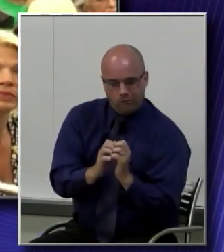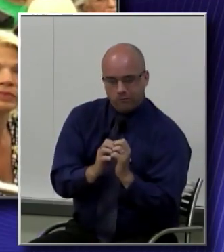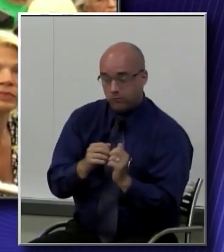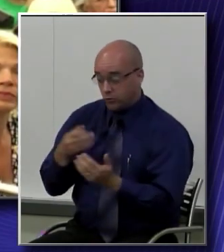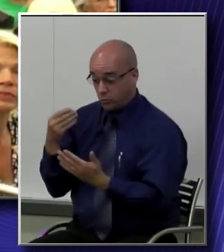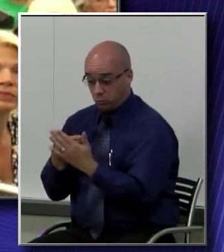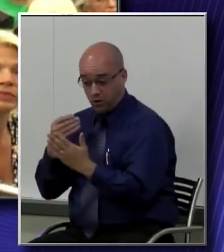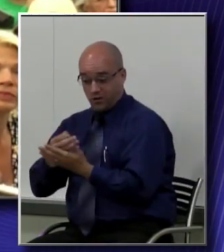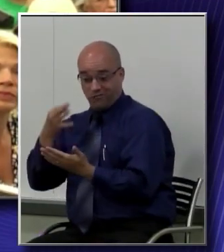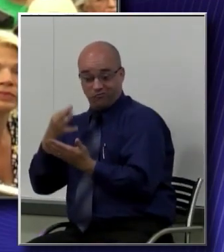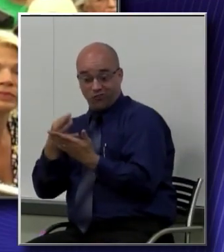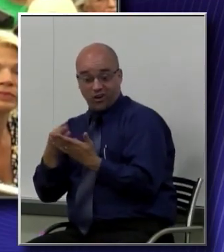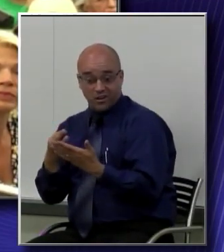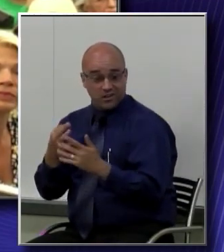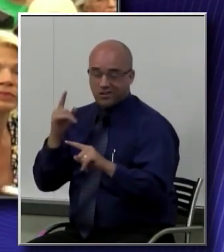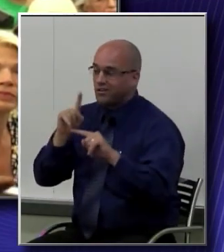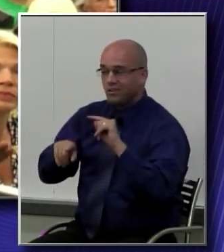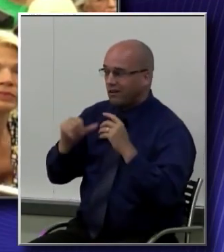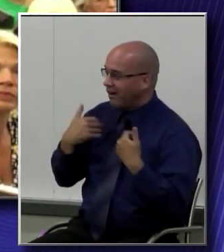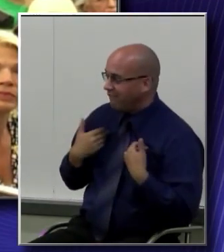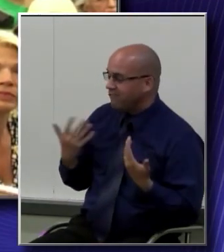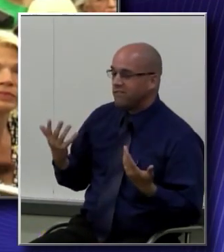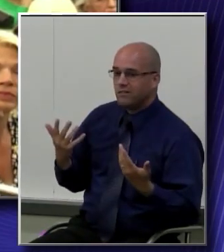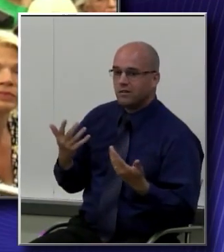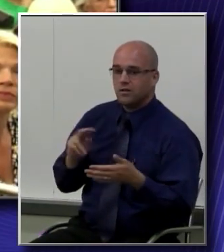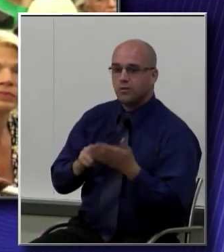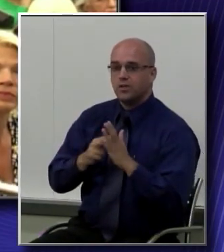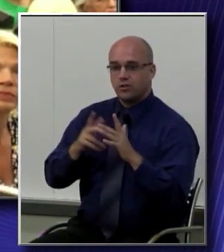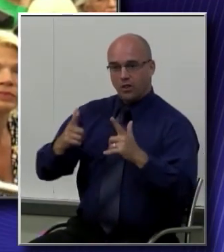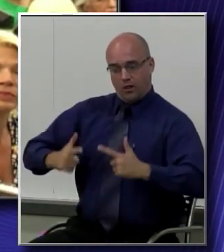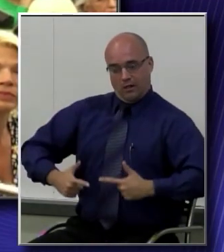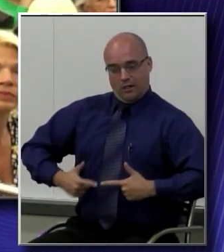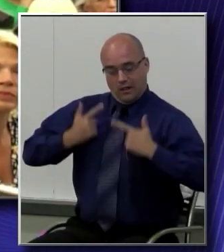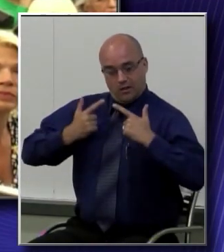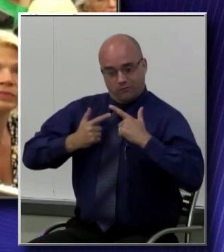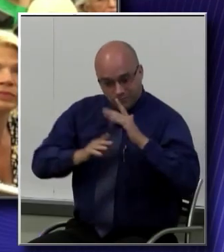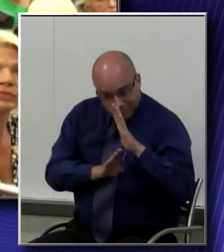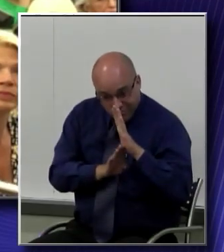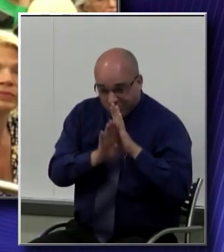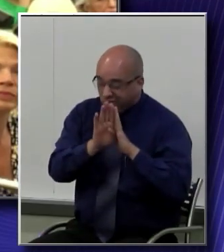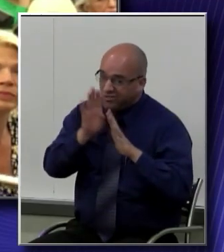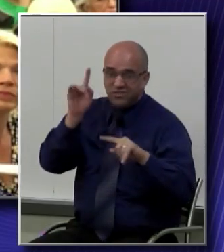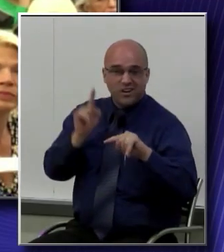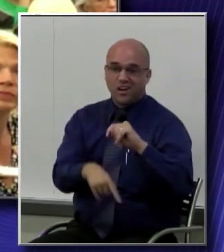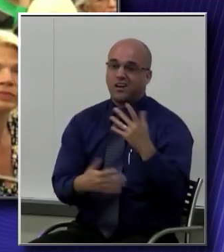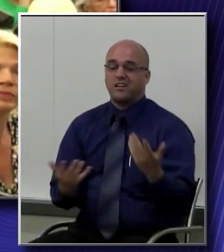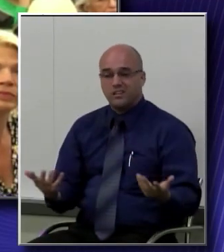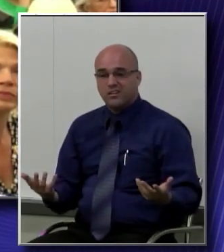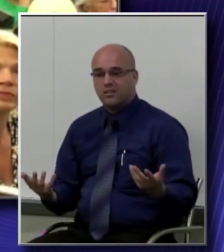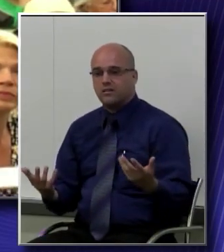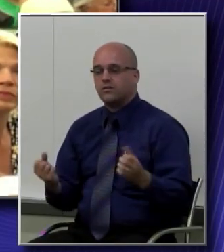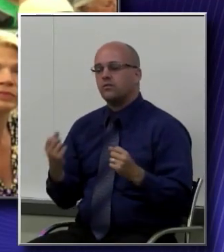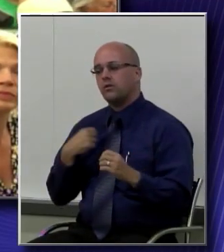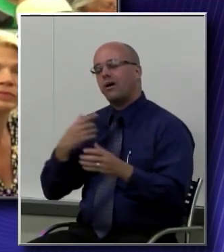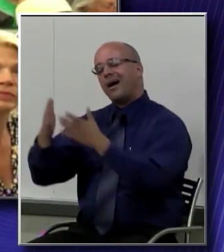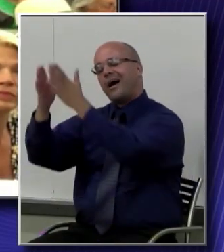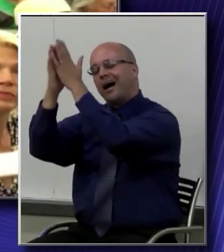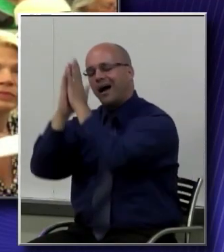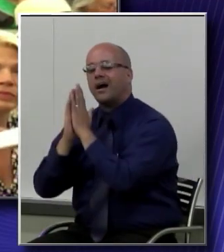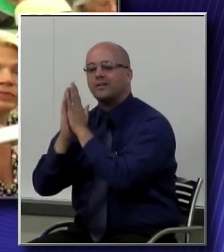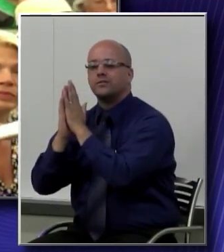needed for them to live a respectable life in North Carolina. So I ask you,